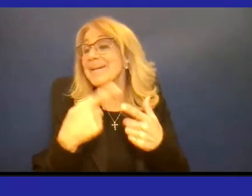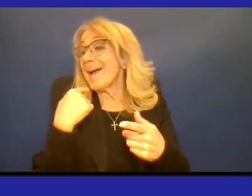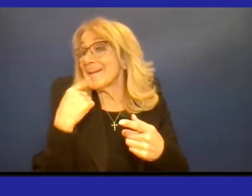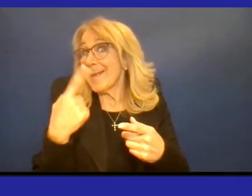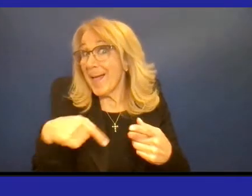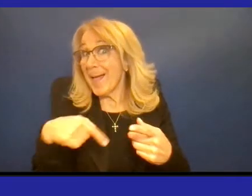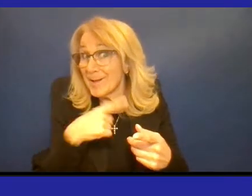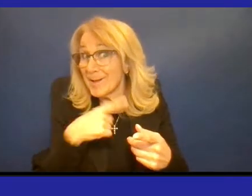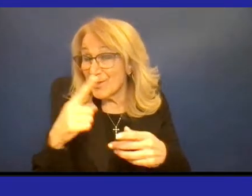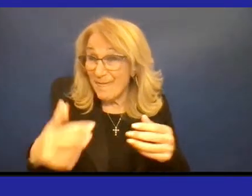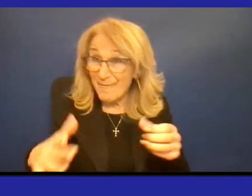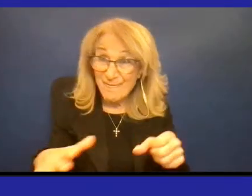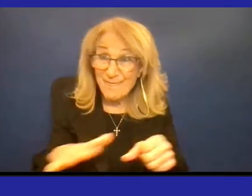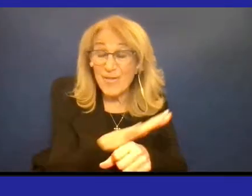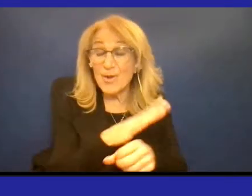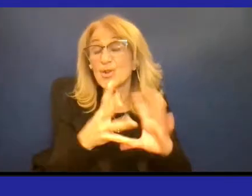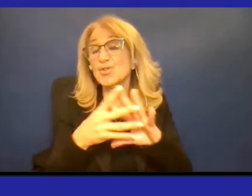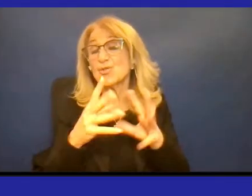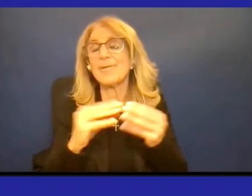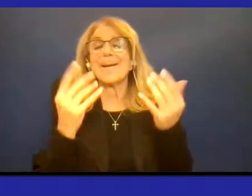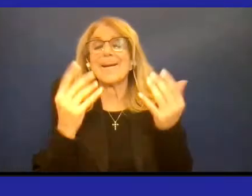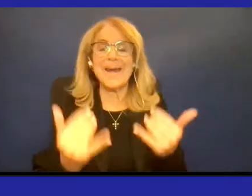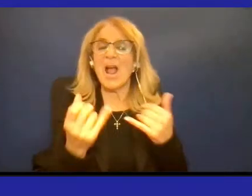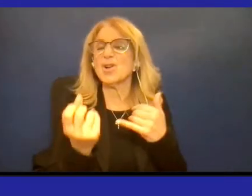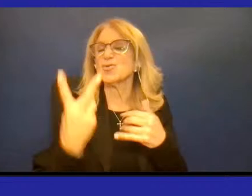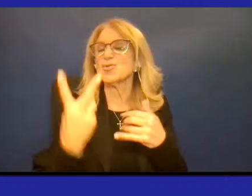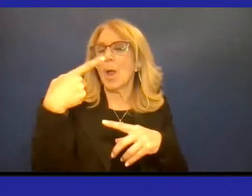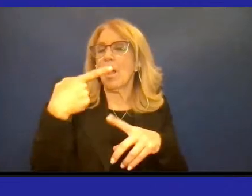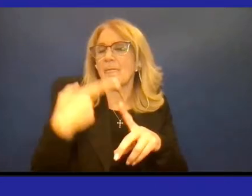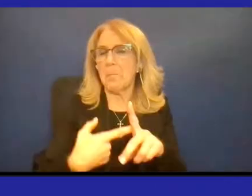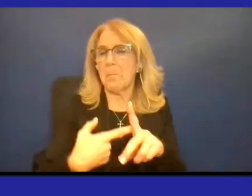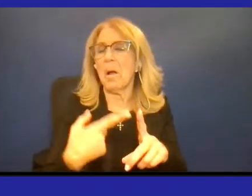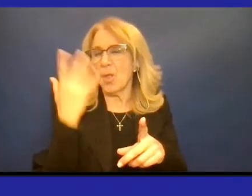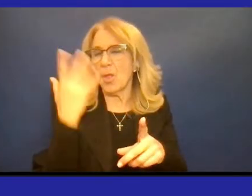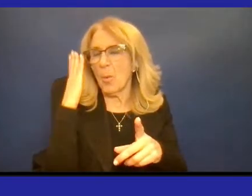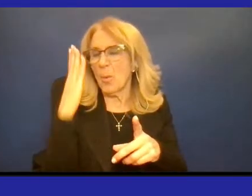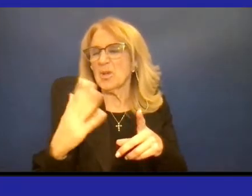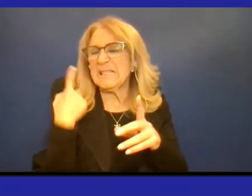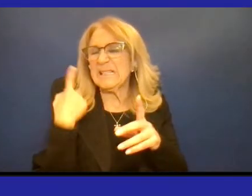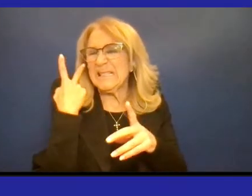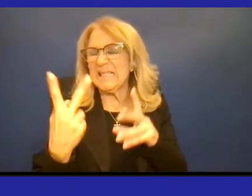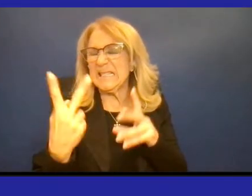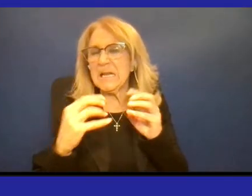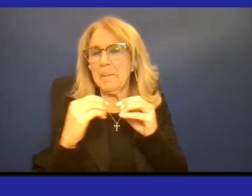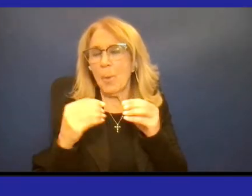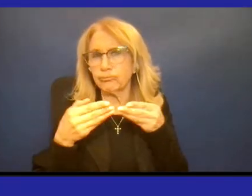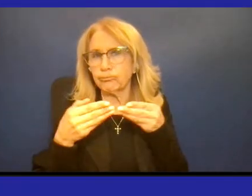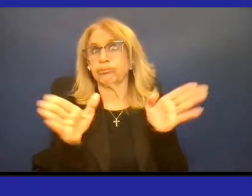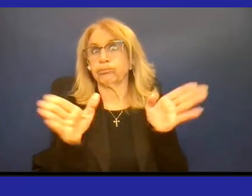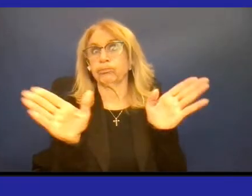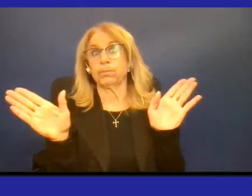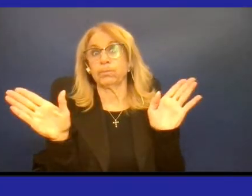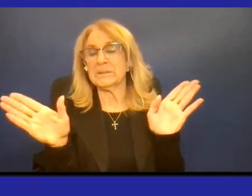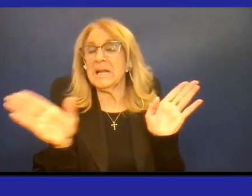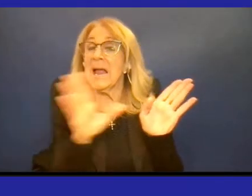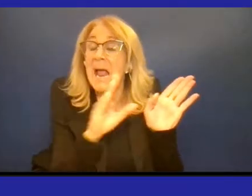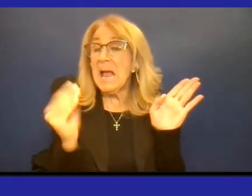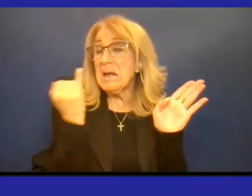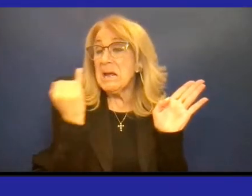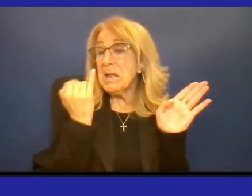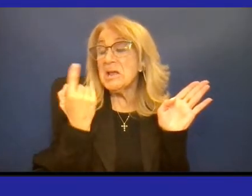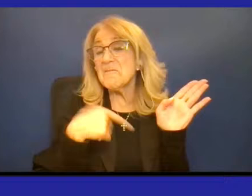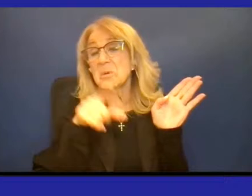think this rolling 12-month will tell a better story. And I think, as with some of the other things, we'll revisit if the target should